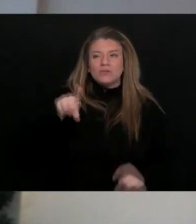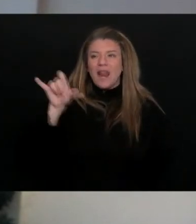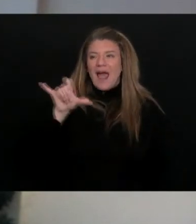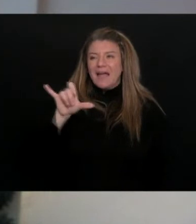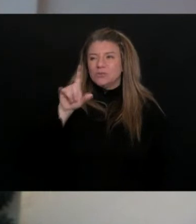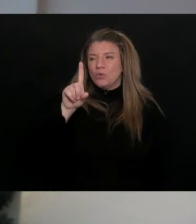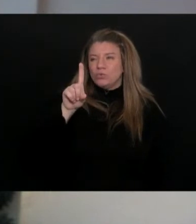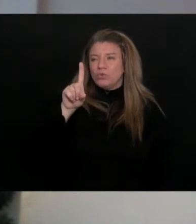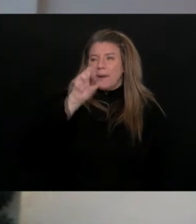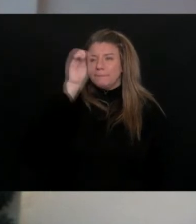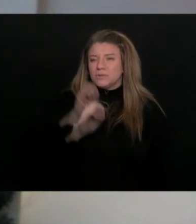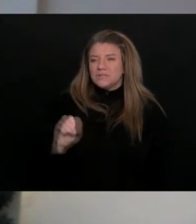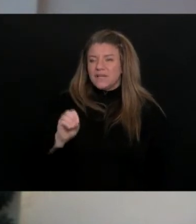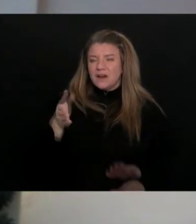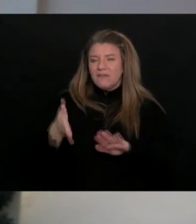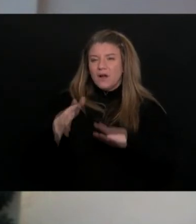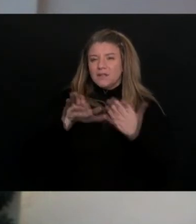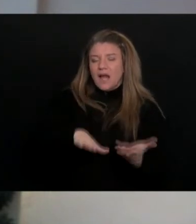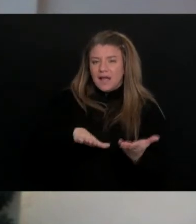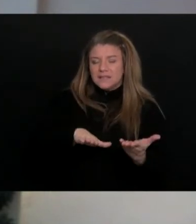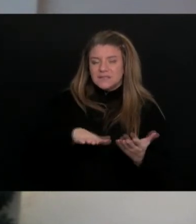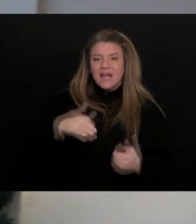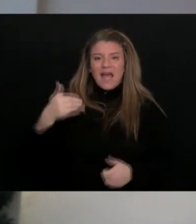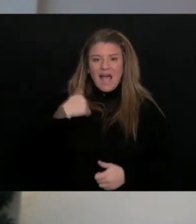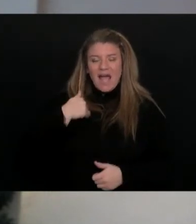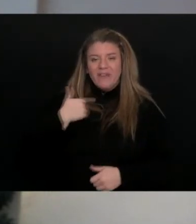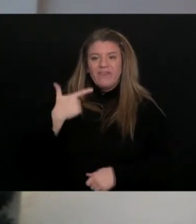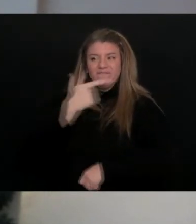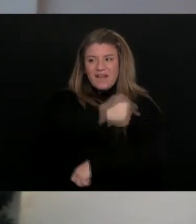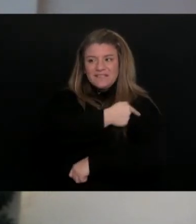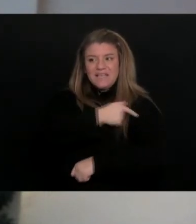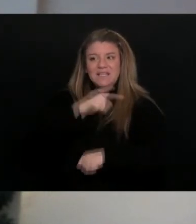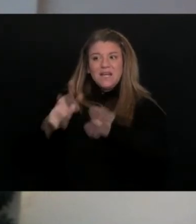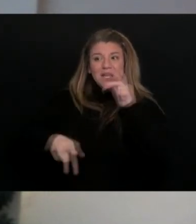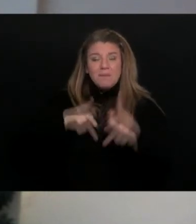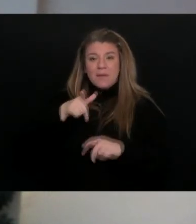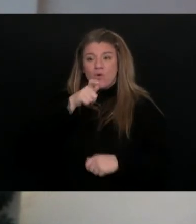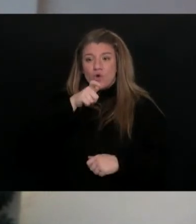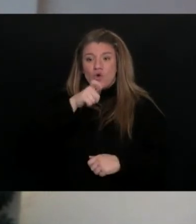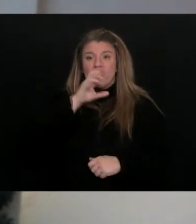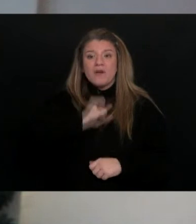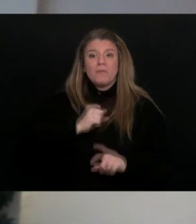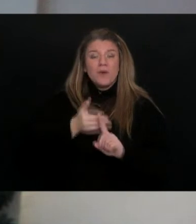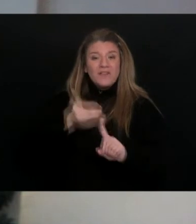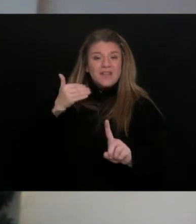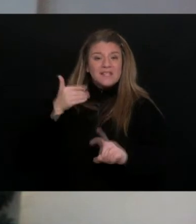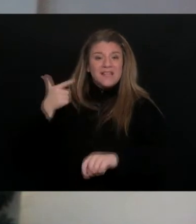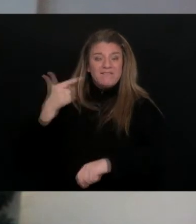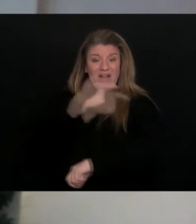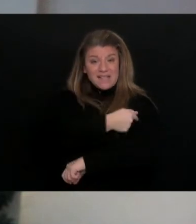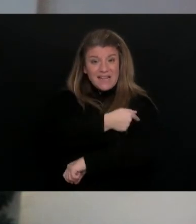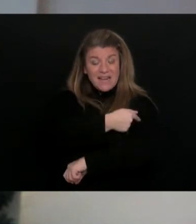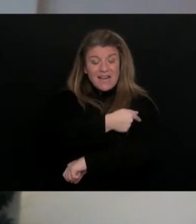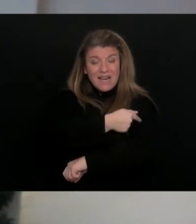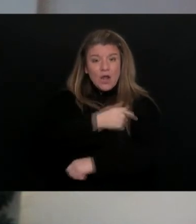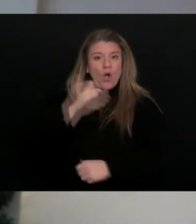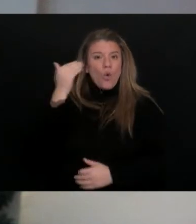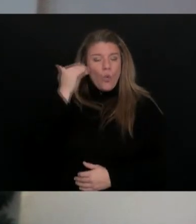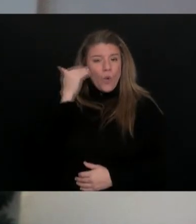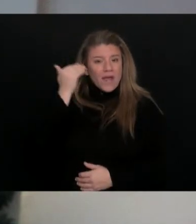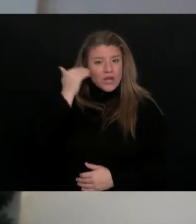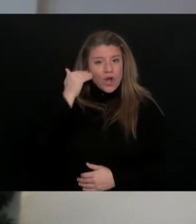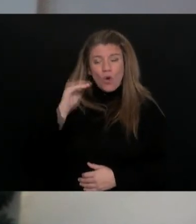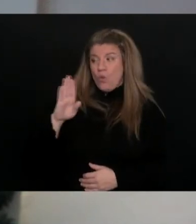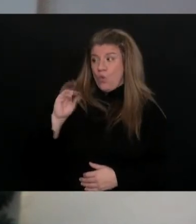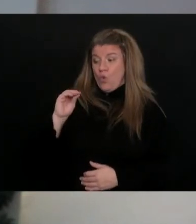11.1% of our deaths since we've had the vaccines are in people who have been previously vaccinated. We know that boosters are so